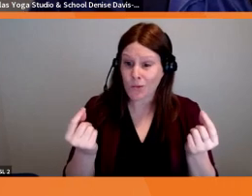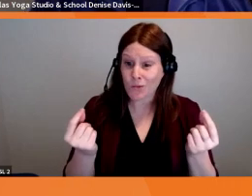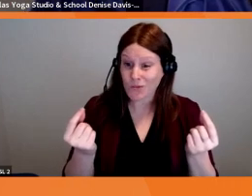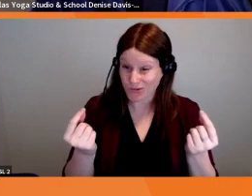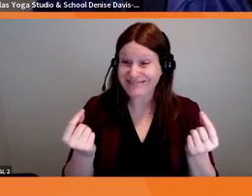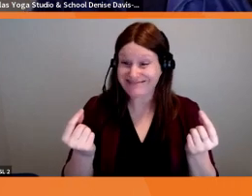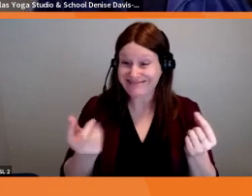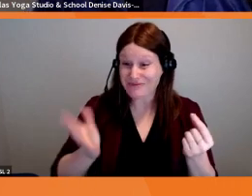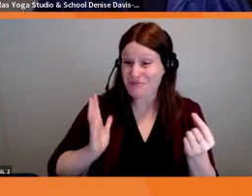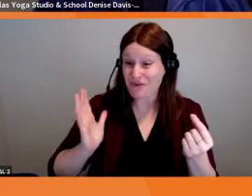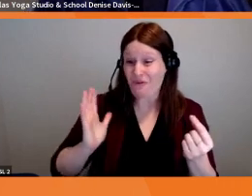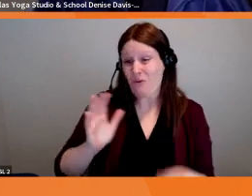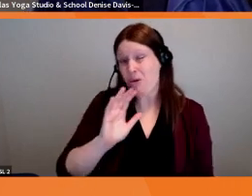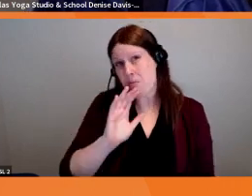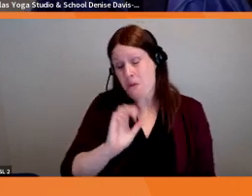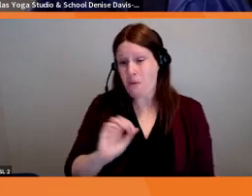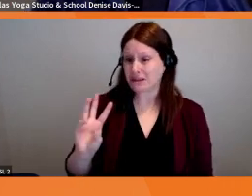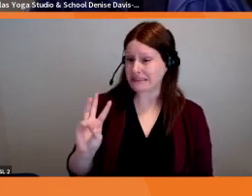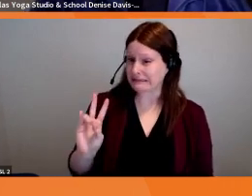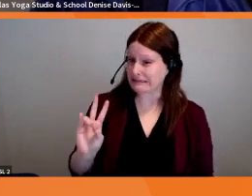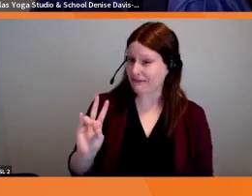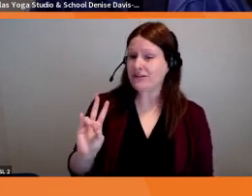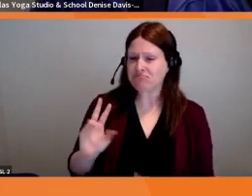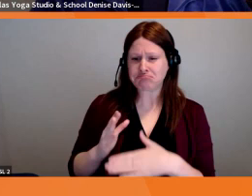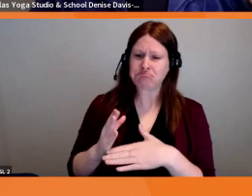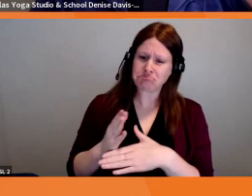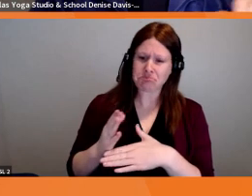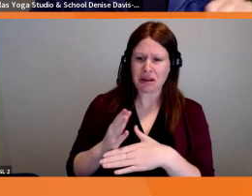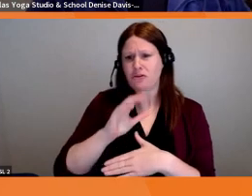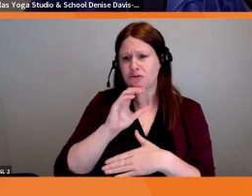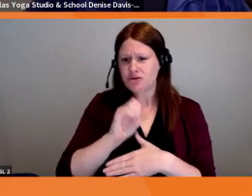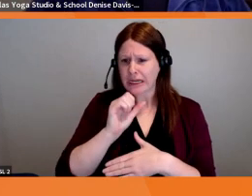from 67 was kind of an average age of their partners to